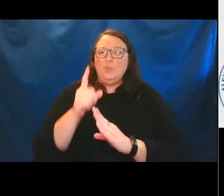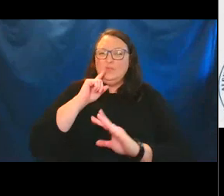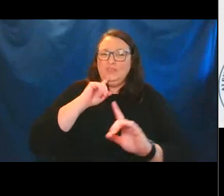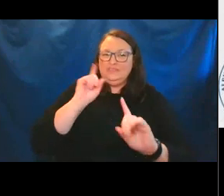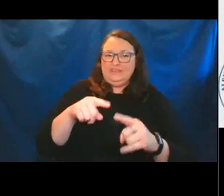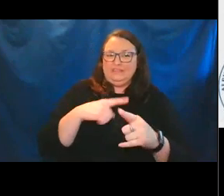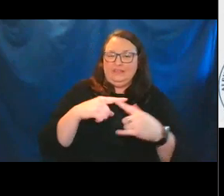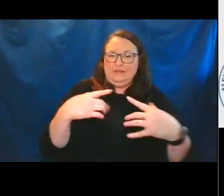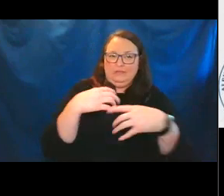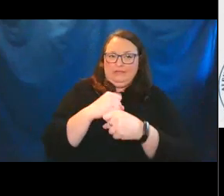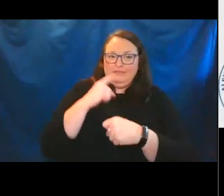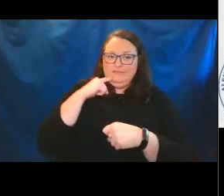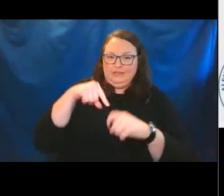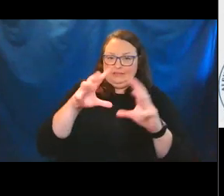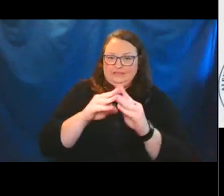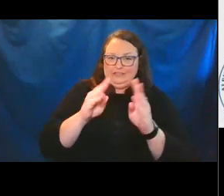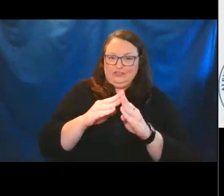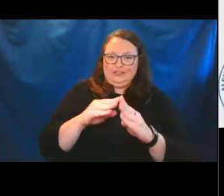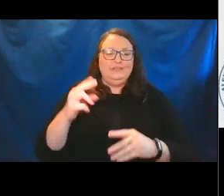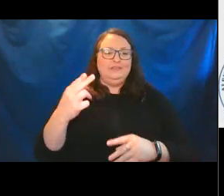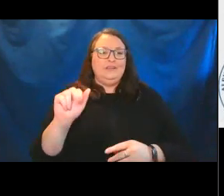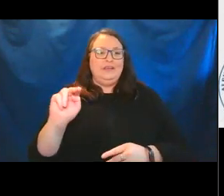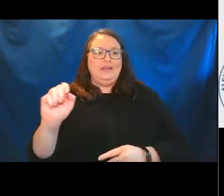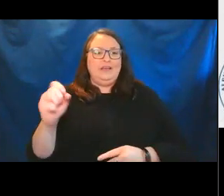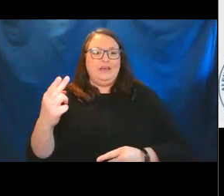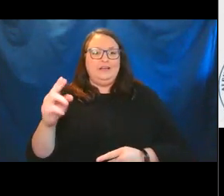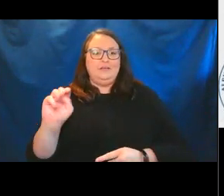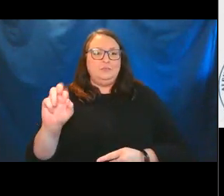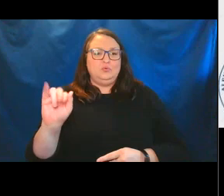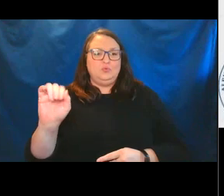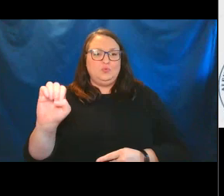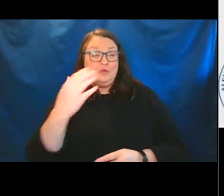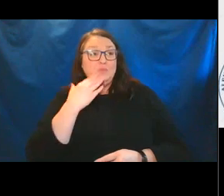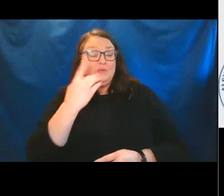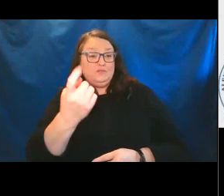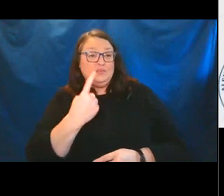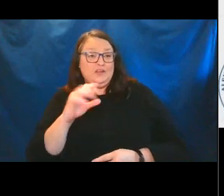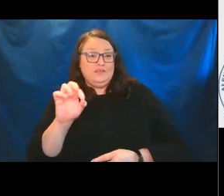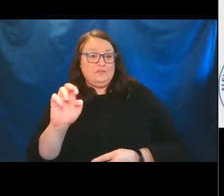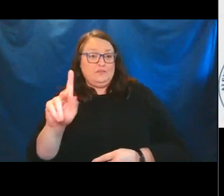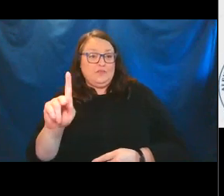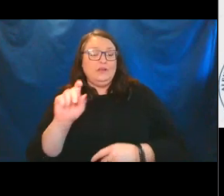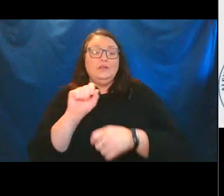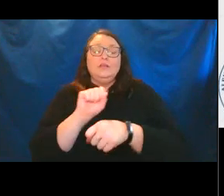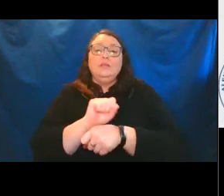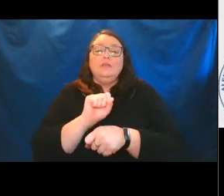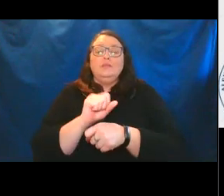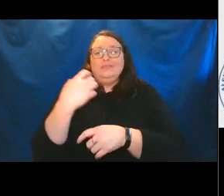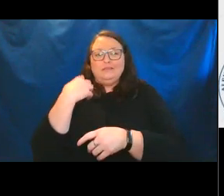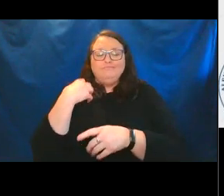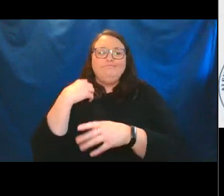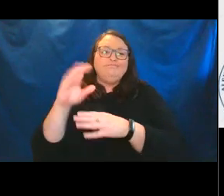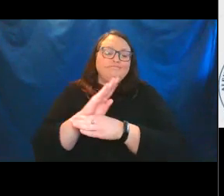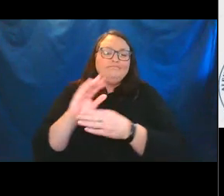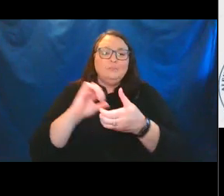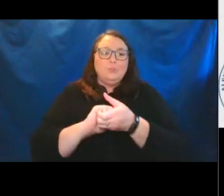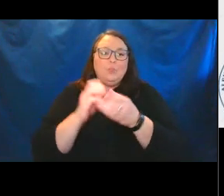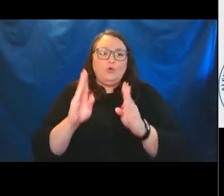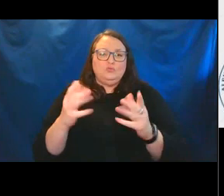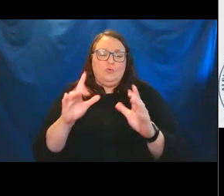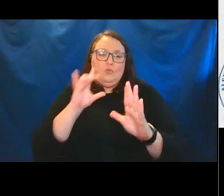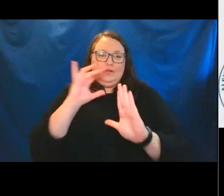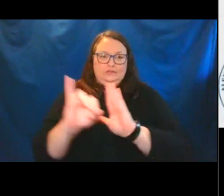Thanks. So I can take that one. Thanks, Frank, for that. So the employer partners are already identified. Chugach Regional Resource Commission